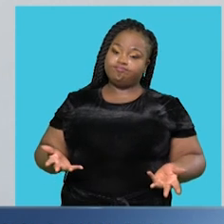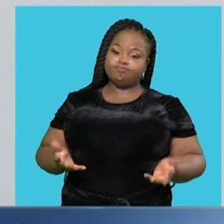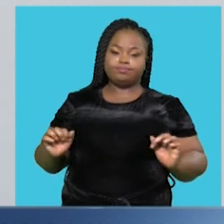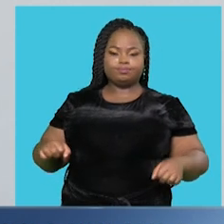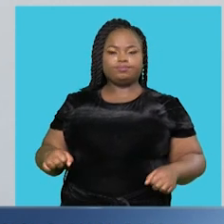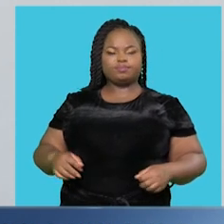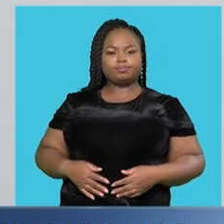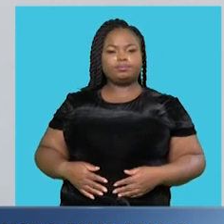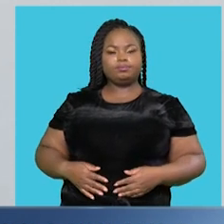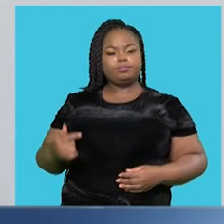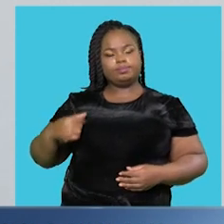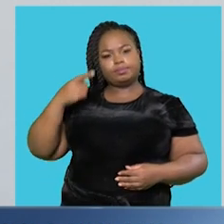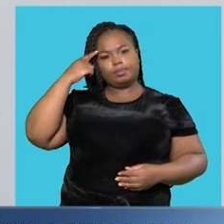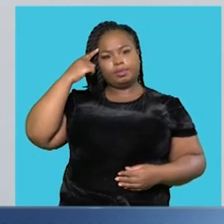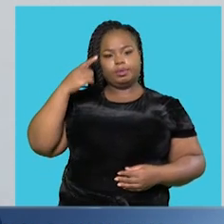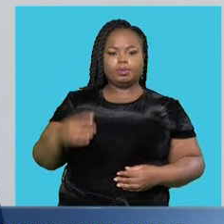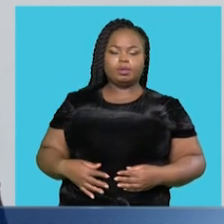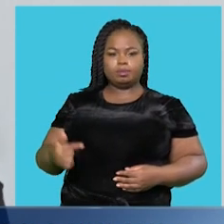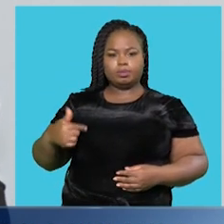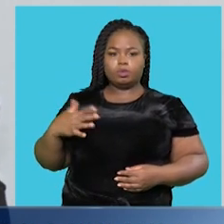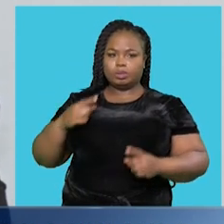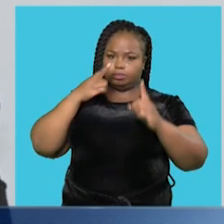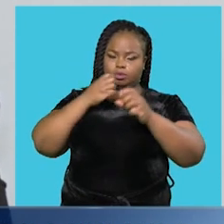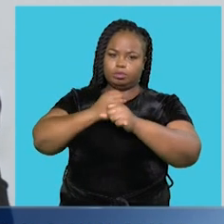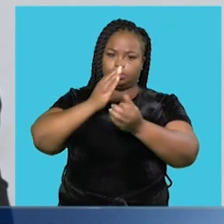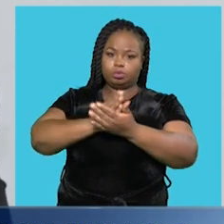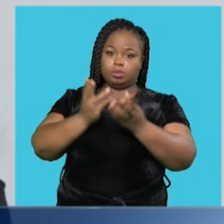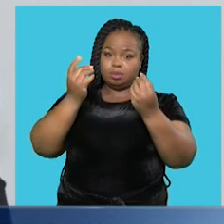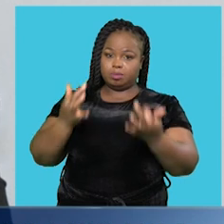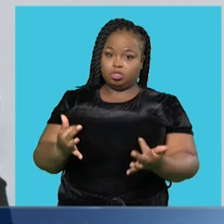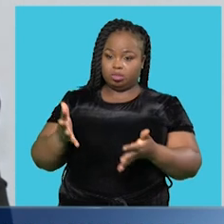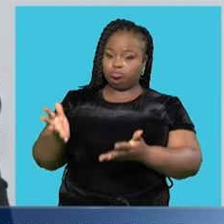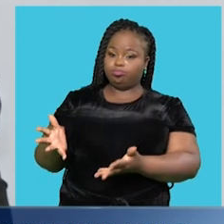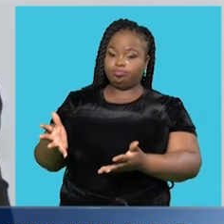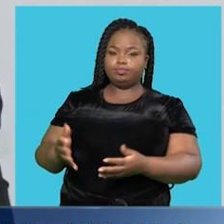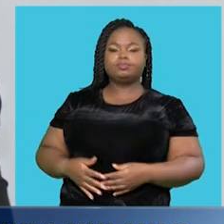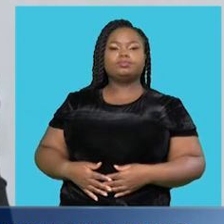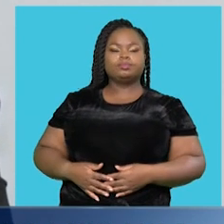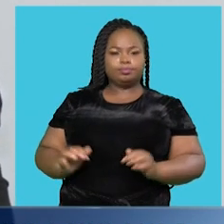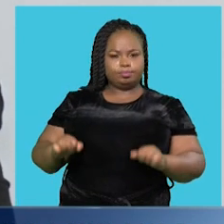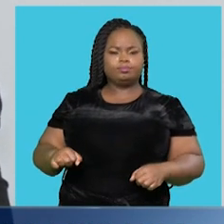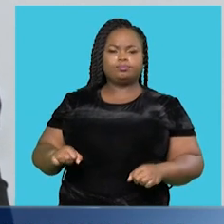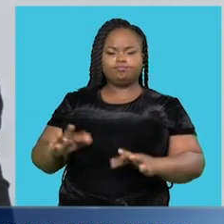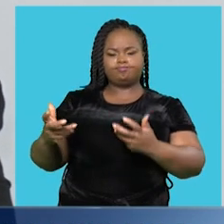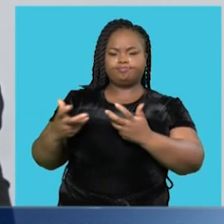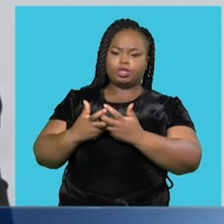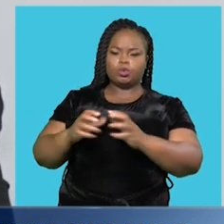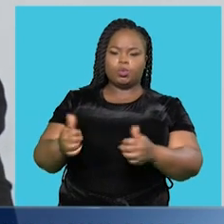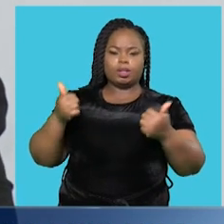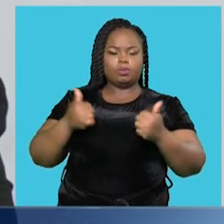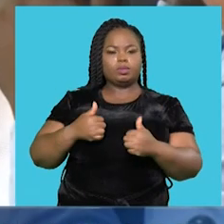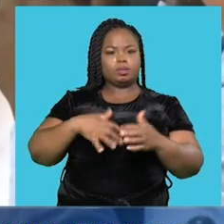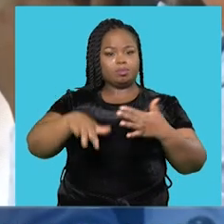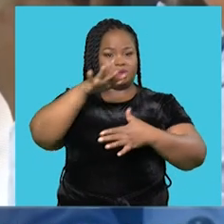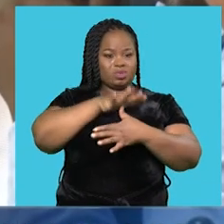So to that extent, I think I just wanted to assure you that this budget does align very well with the